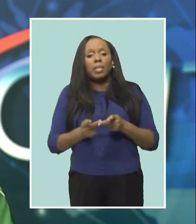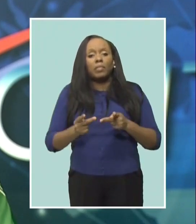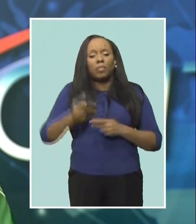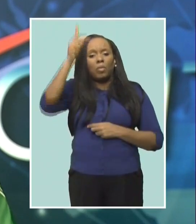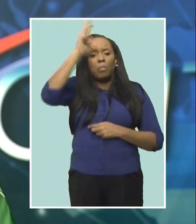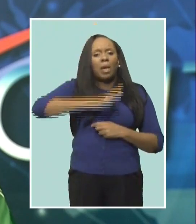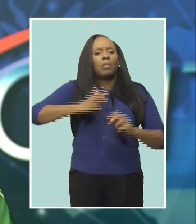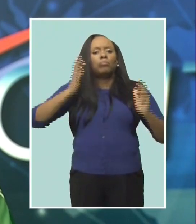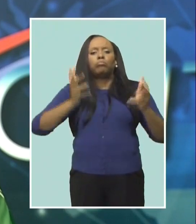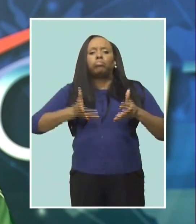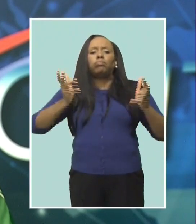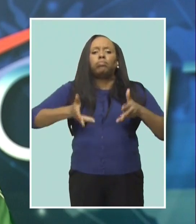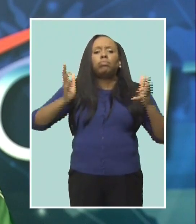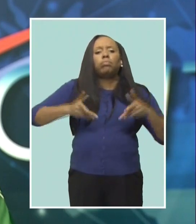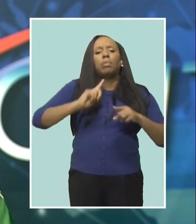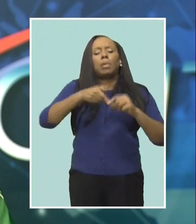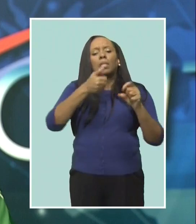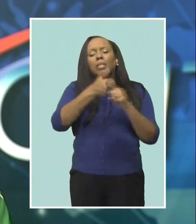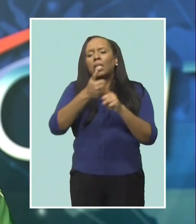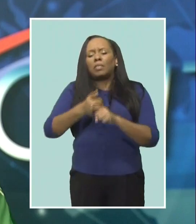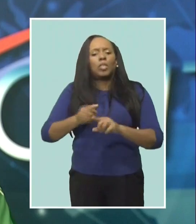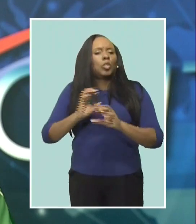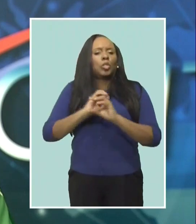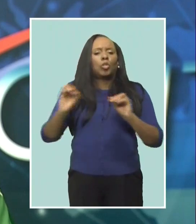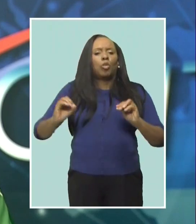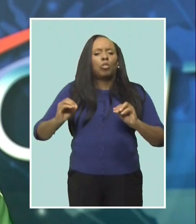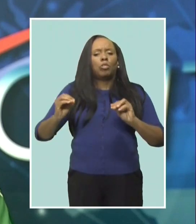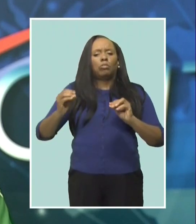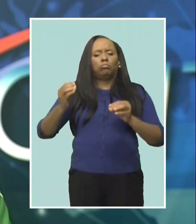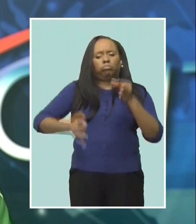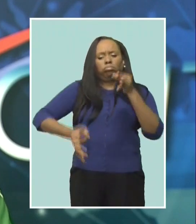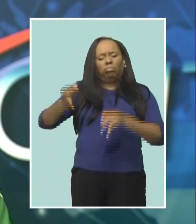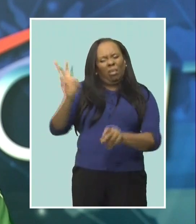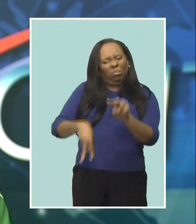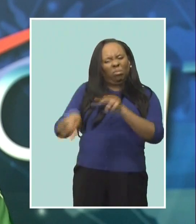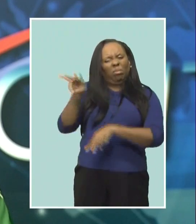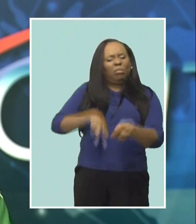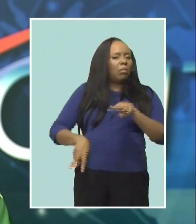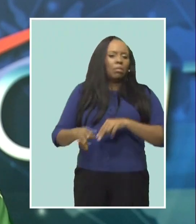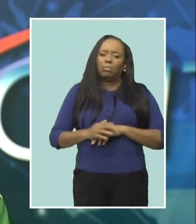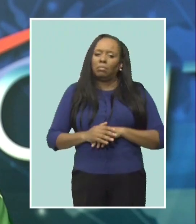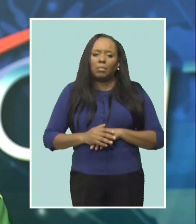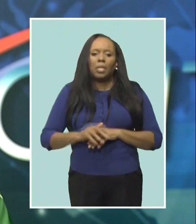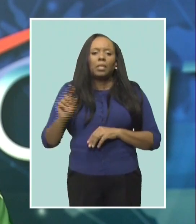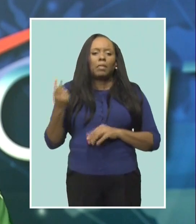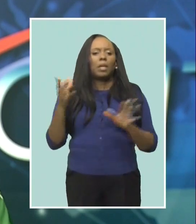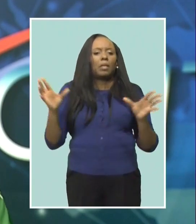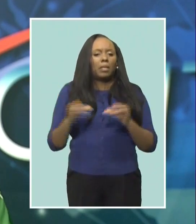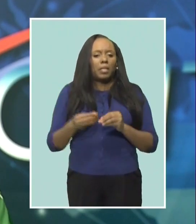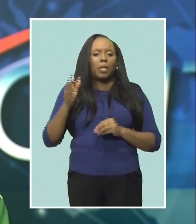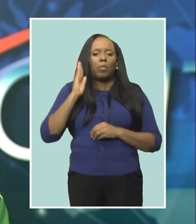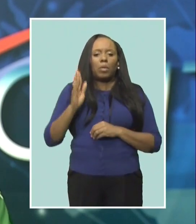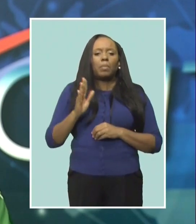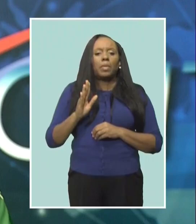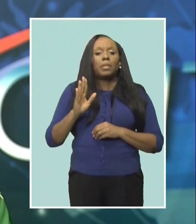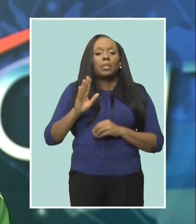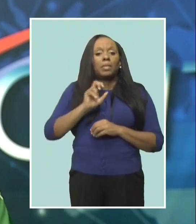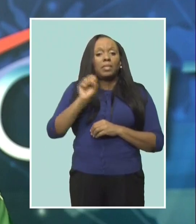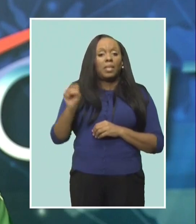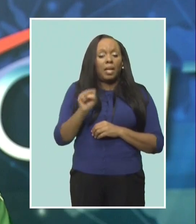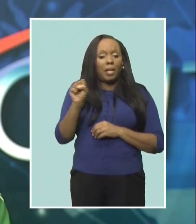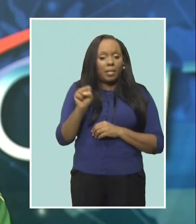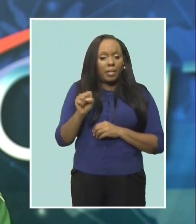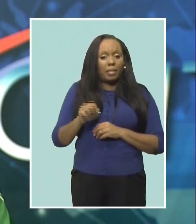mind and express themselves without being judged. The first session for 2025 will take place at the YMCA on